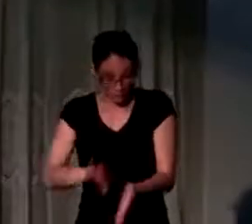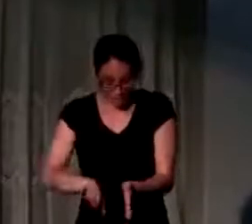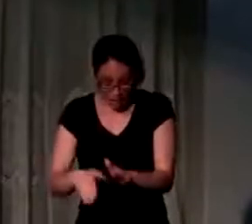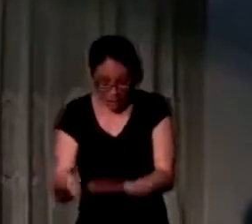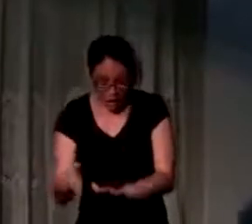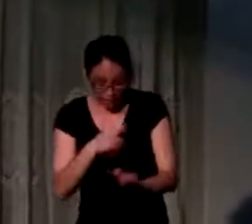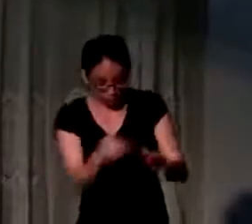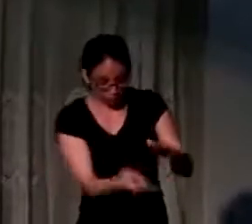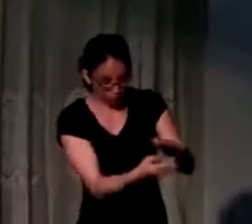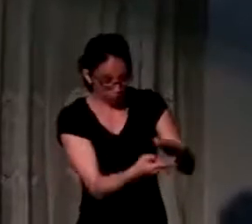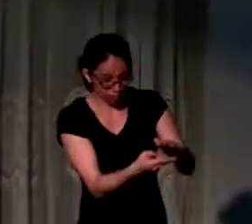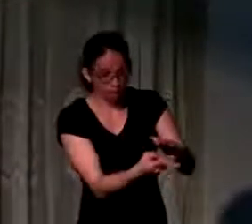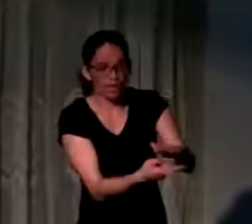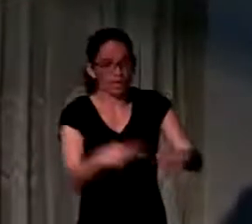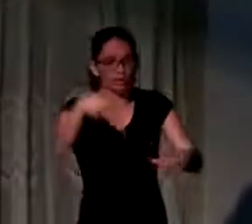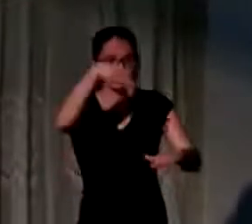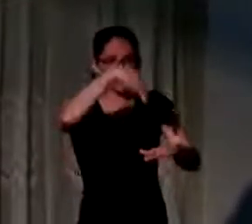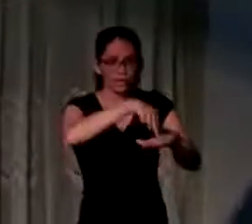dead.